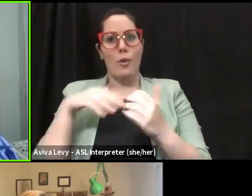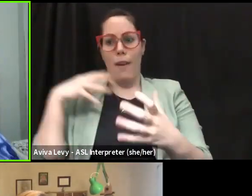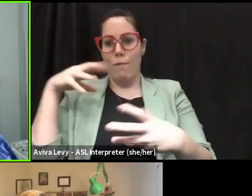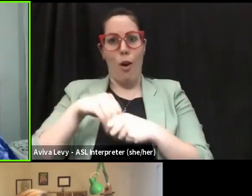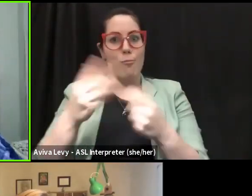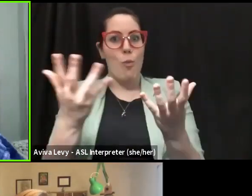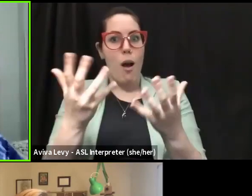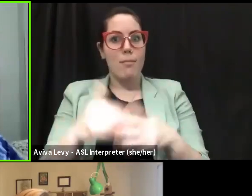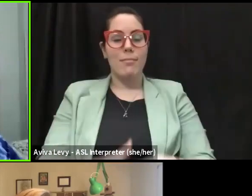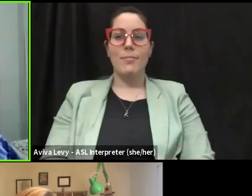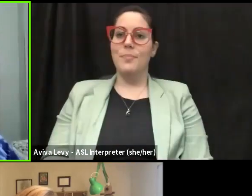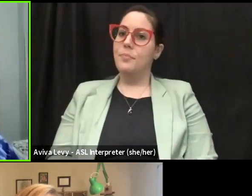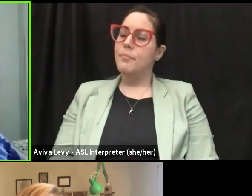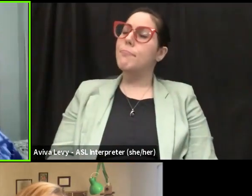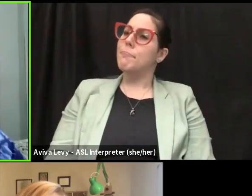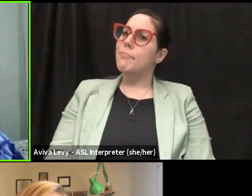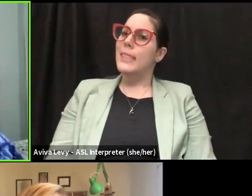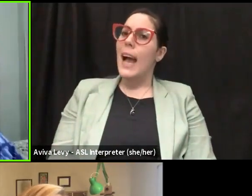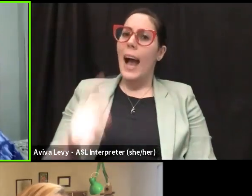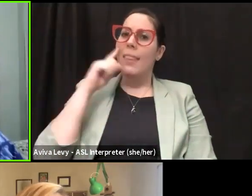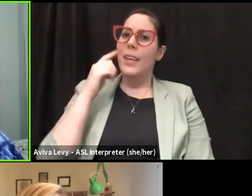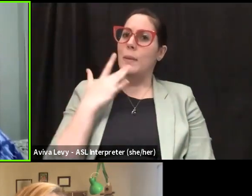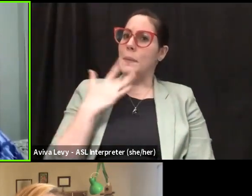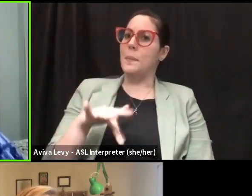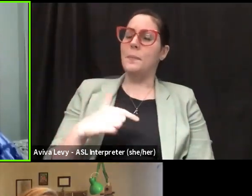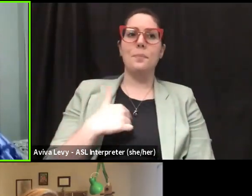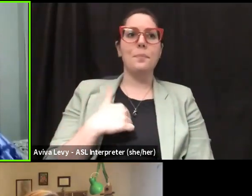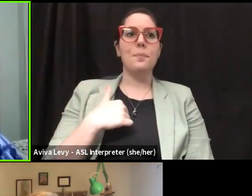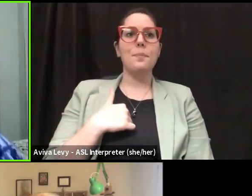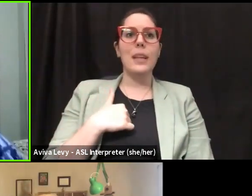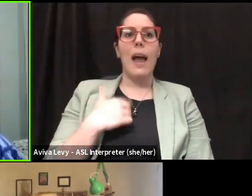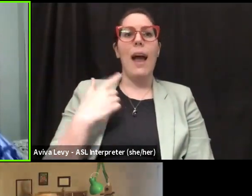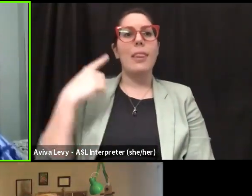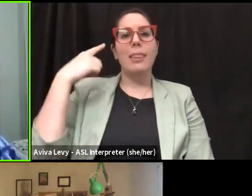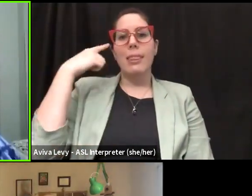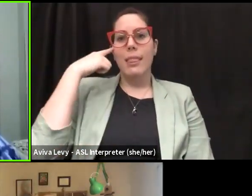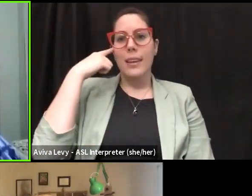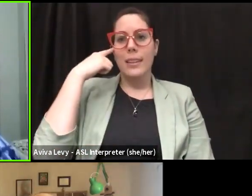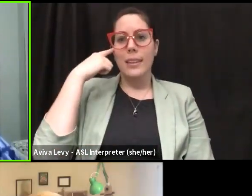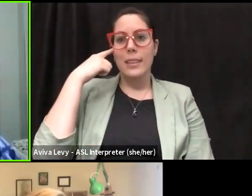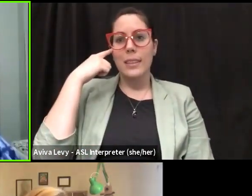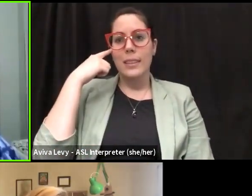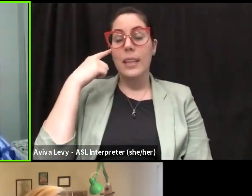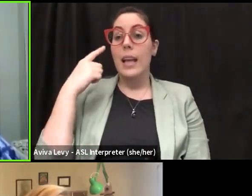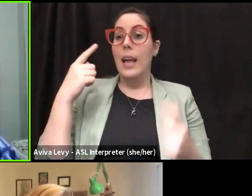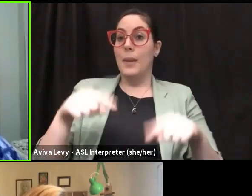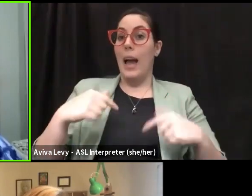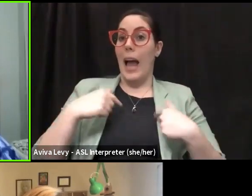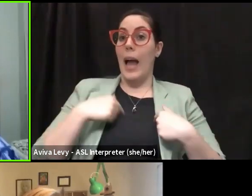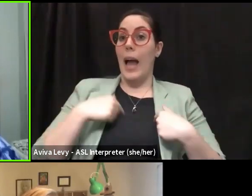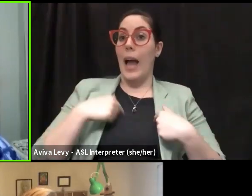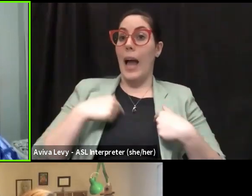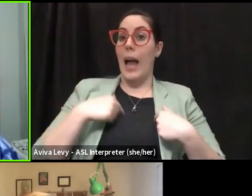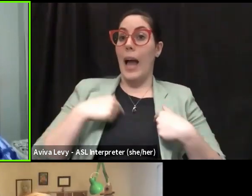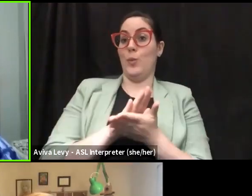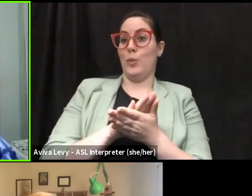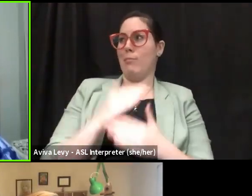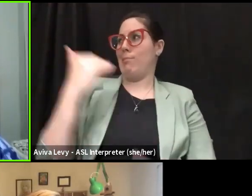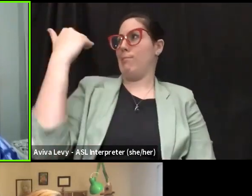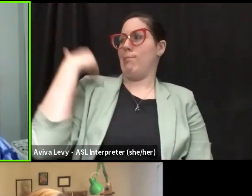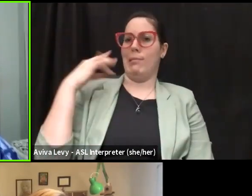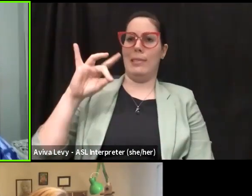Well, surreptitiously, I guess, you know, I was in school in the 80s, you know, the